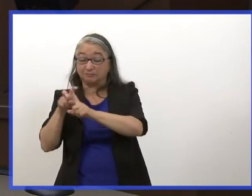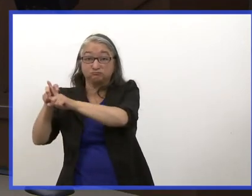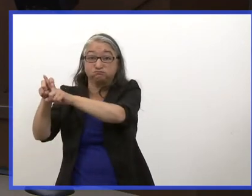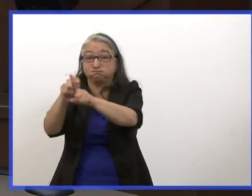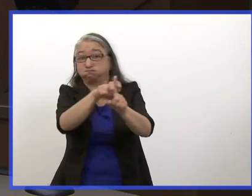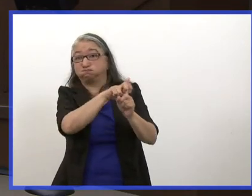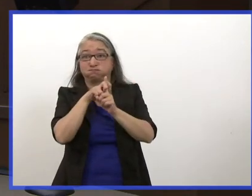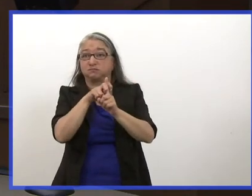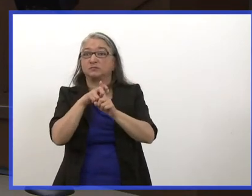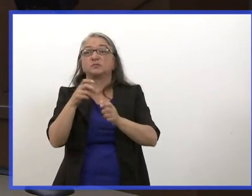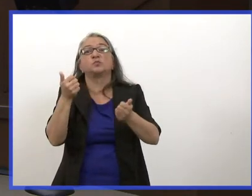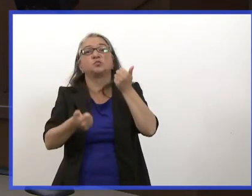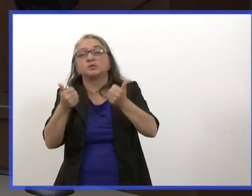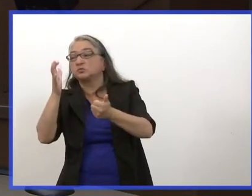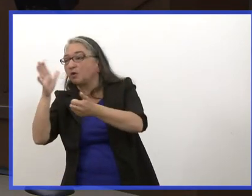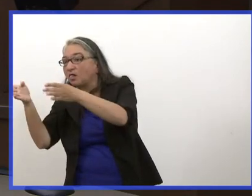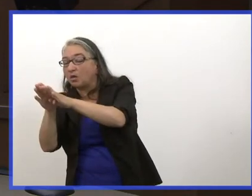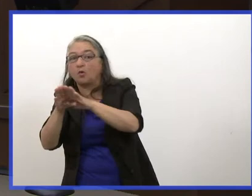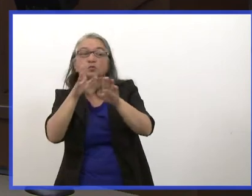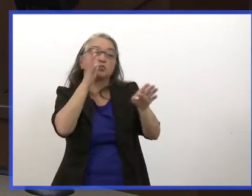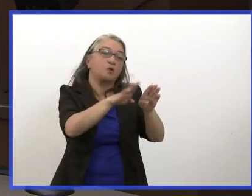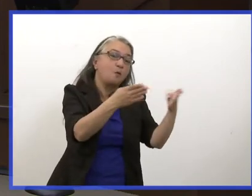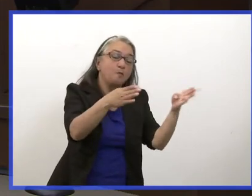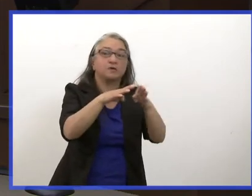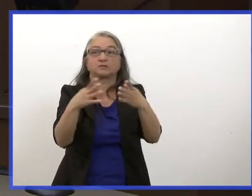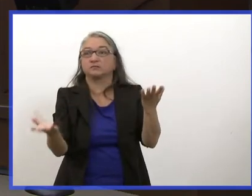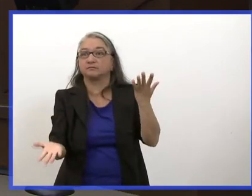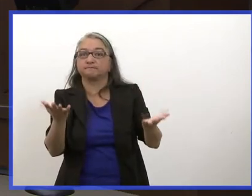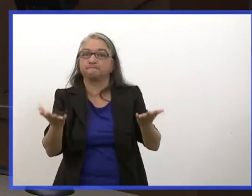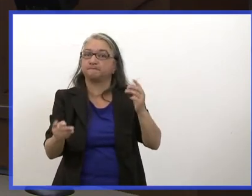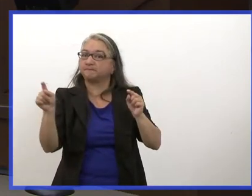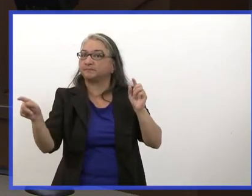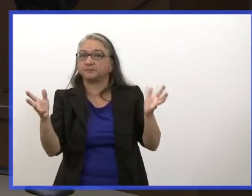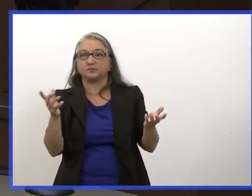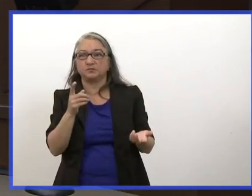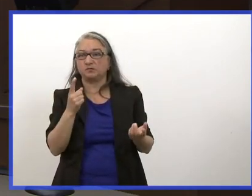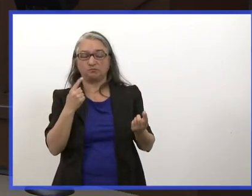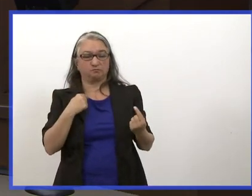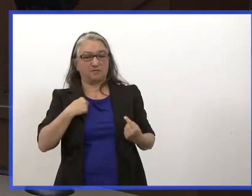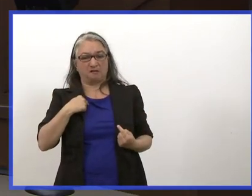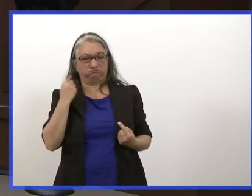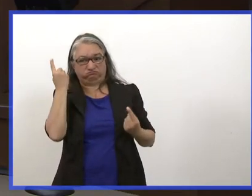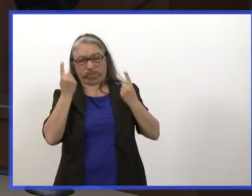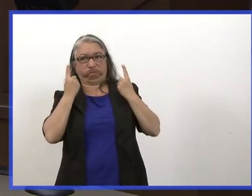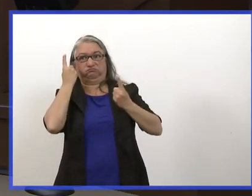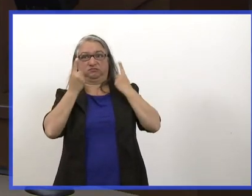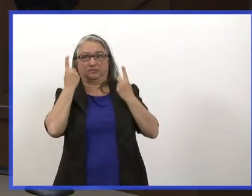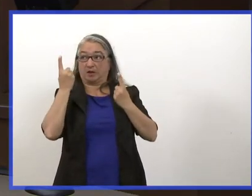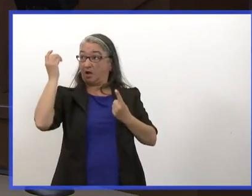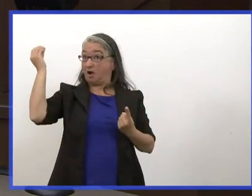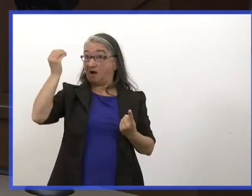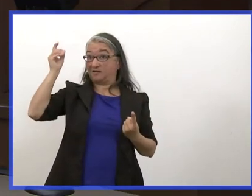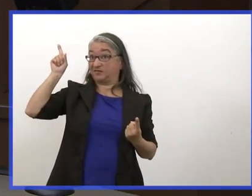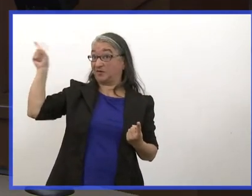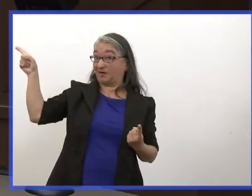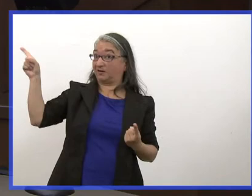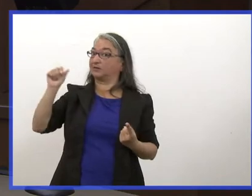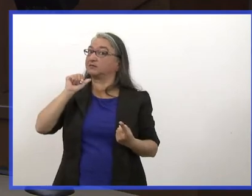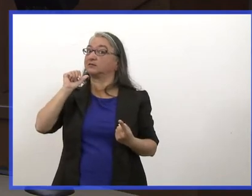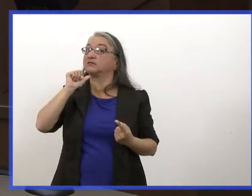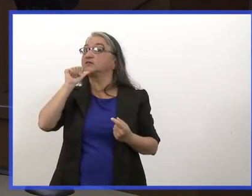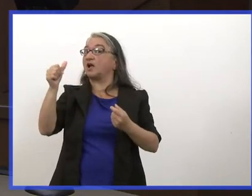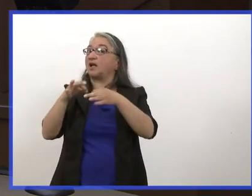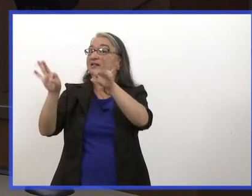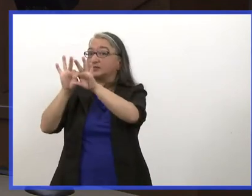question, you keep saying we have the most restrictive restrictions in the country. Ontario's non-essential retail is closed. Malls